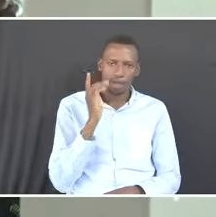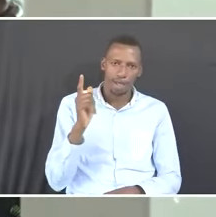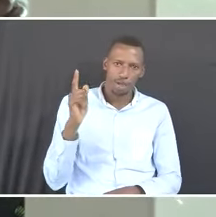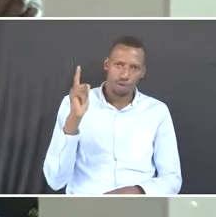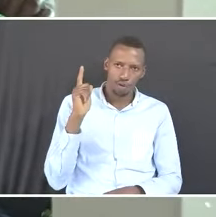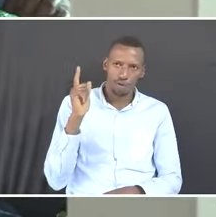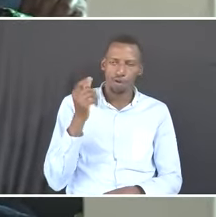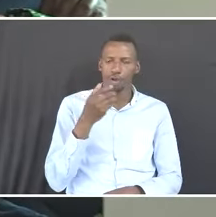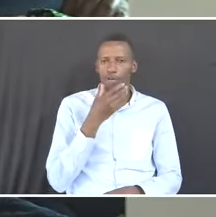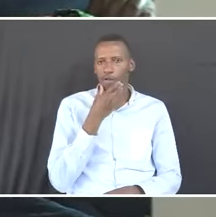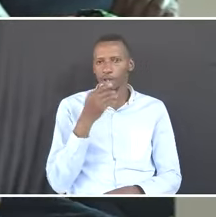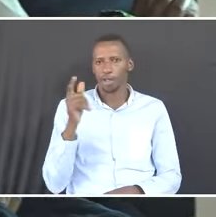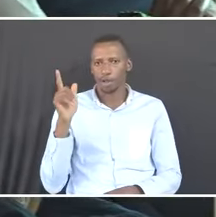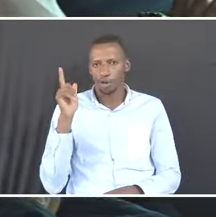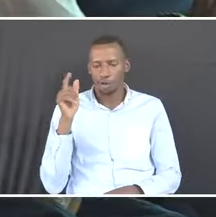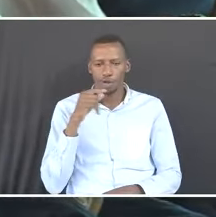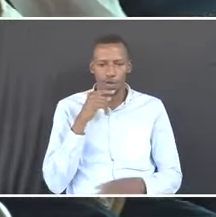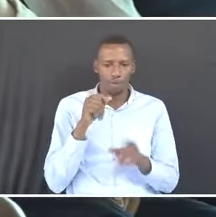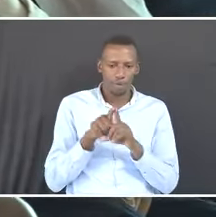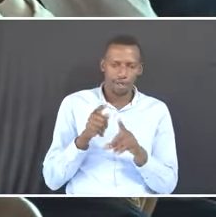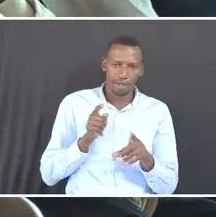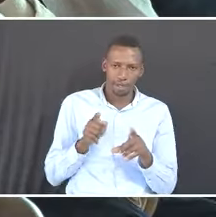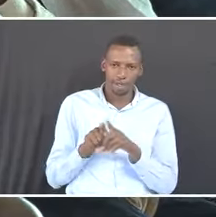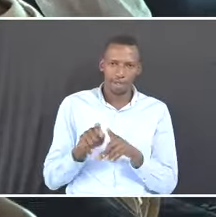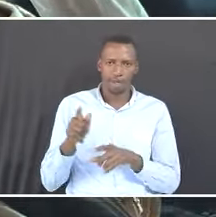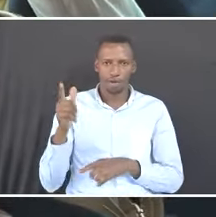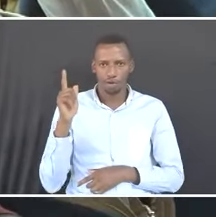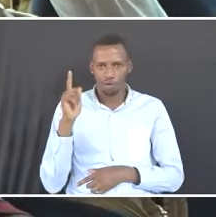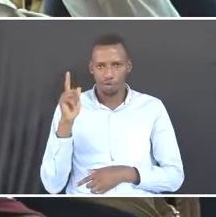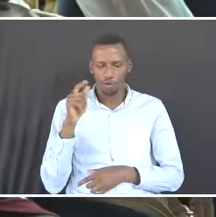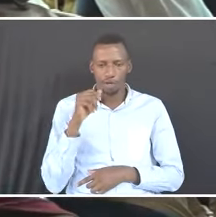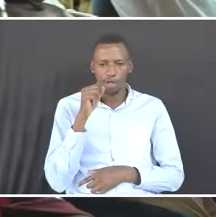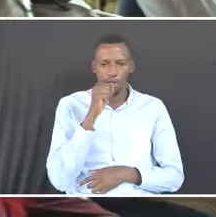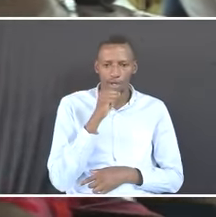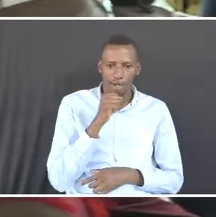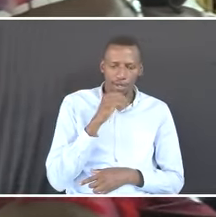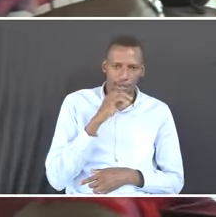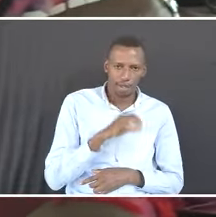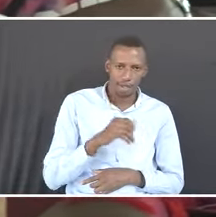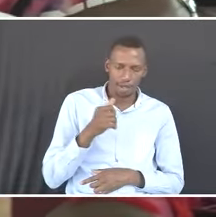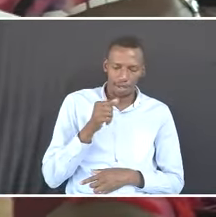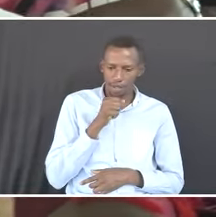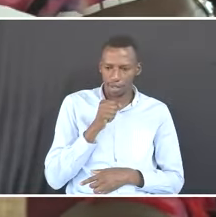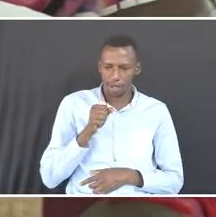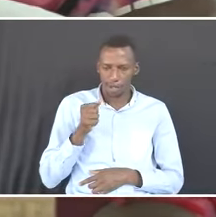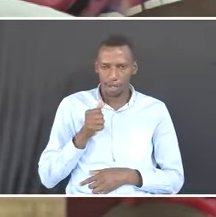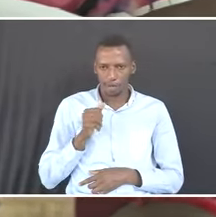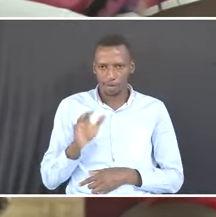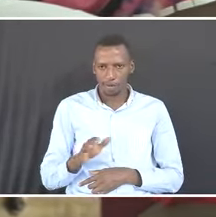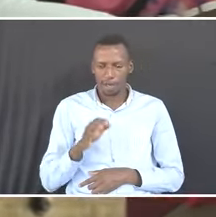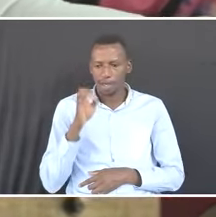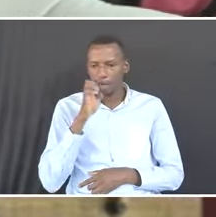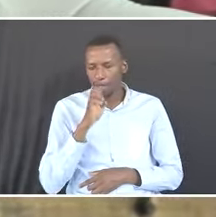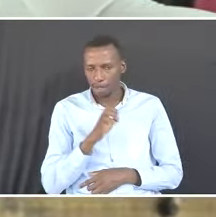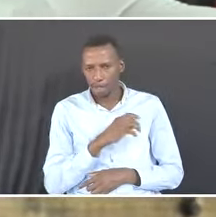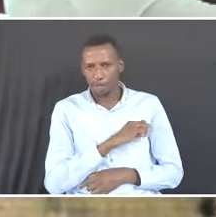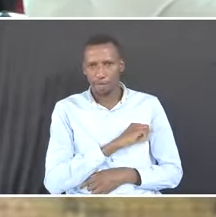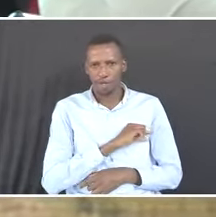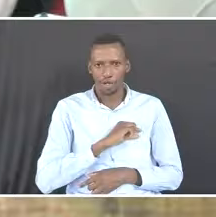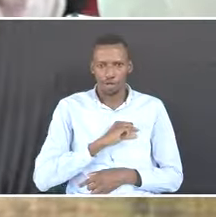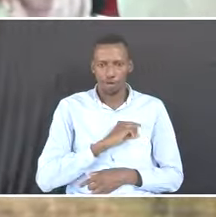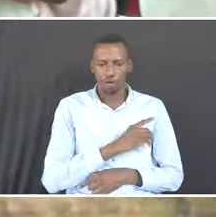my sister-in-law, my grandson, my granddaughter, my pastor, my elder, my deacon, my deaconess,